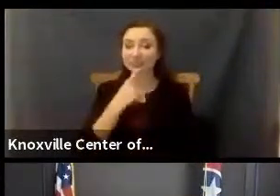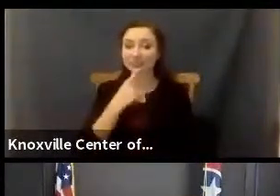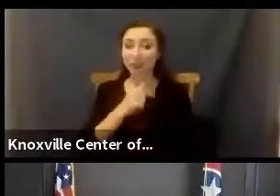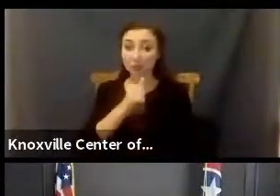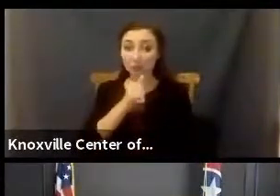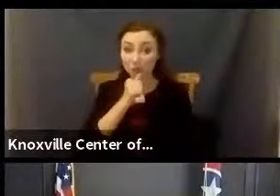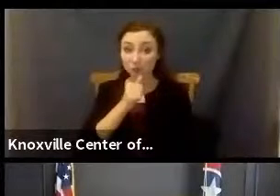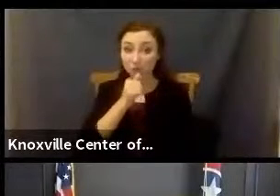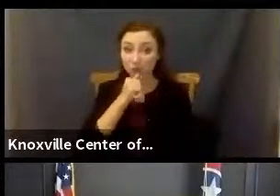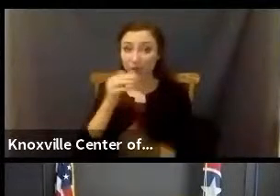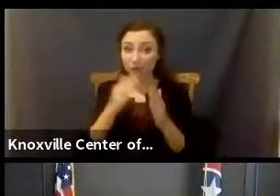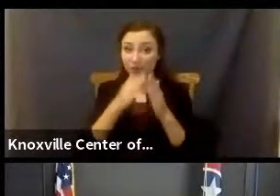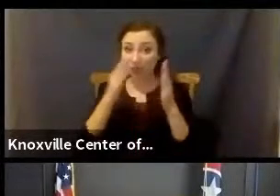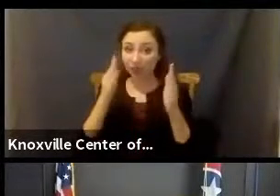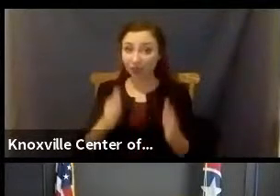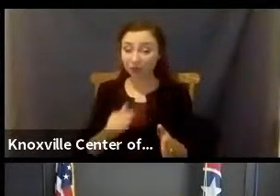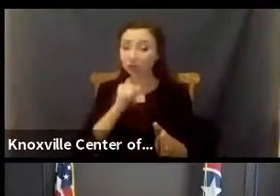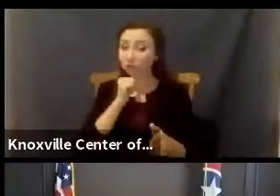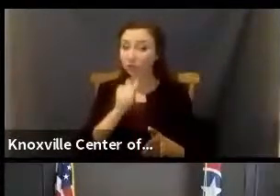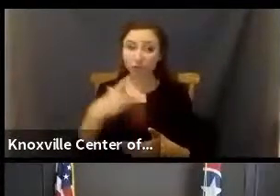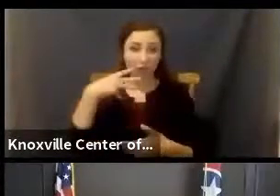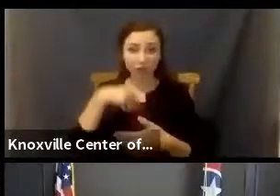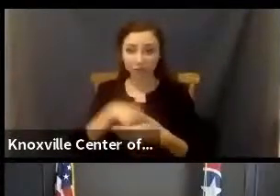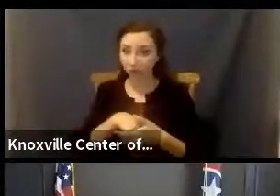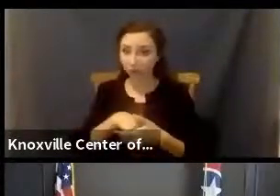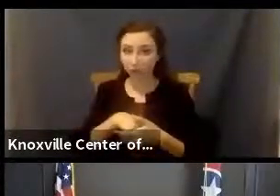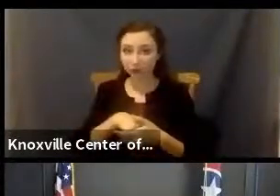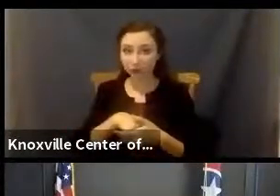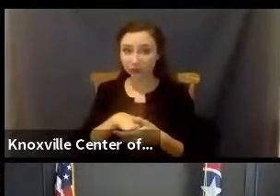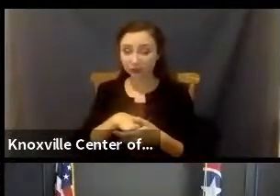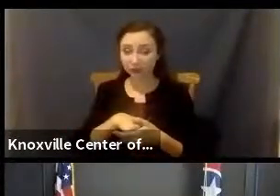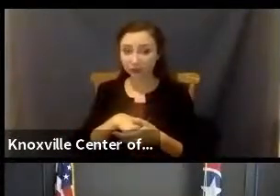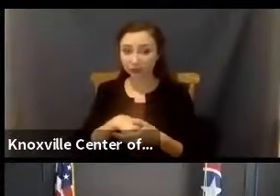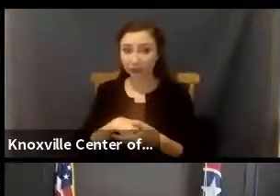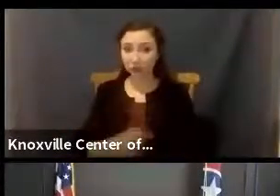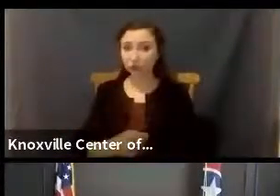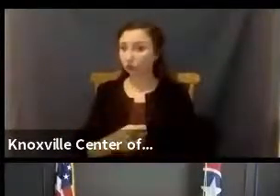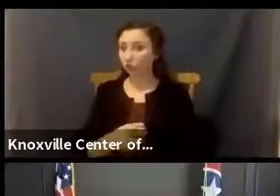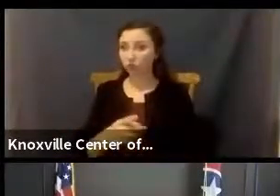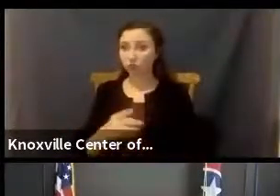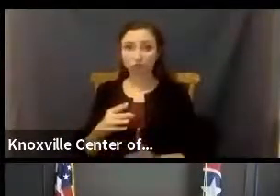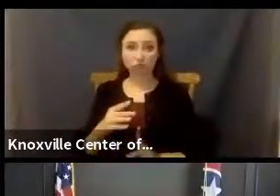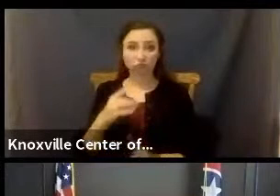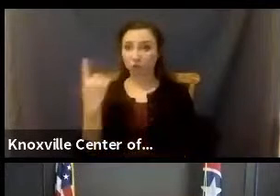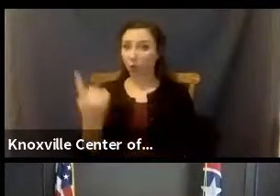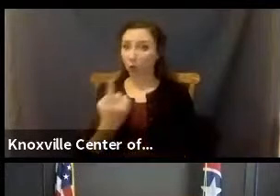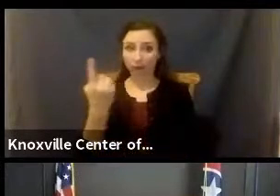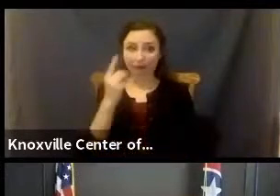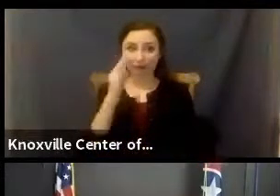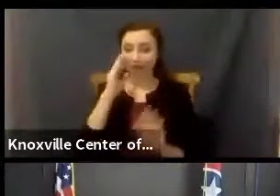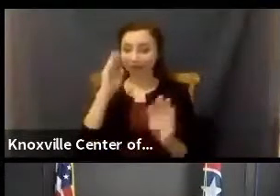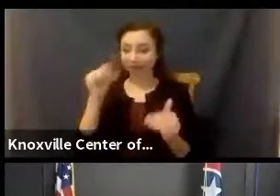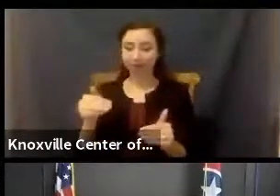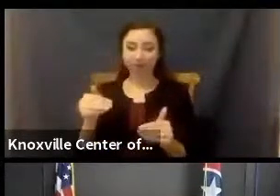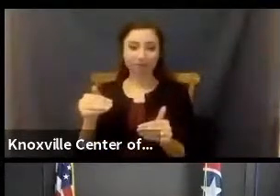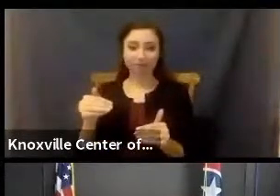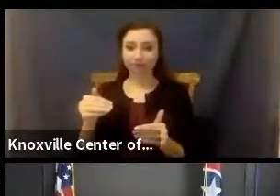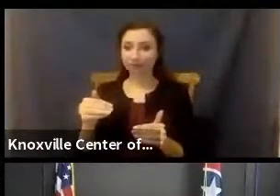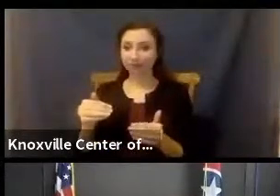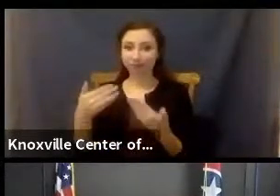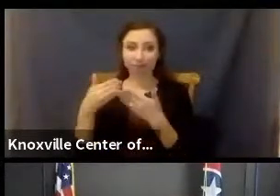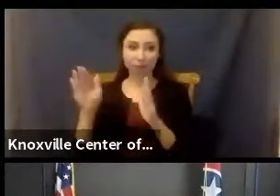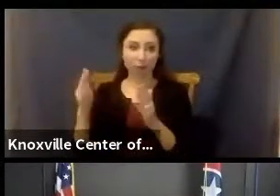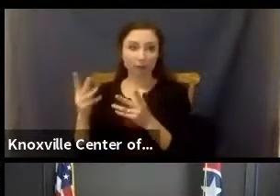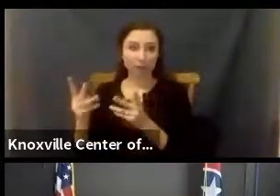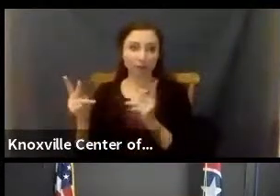dwelling places or residences are not included. So it's purely the other. So